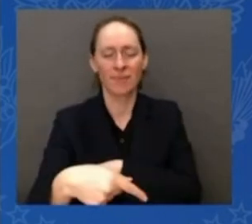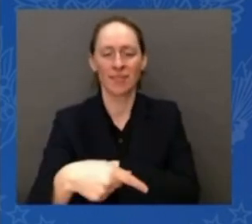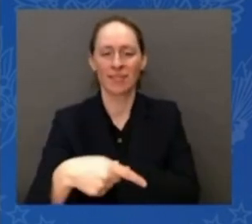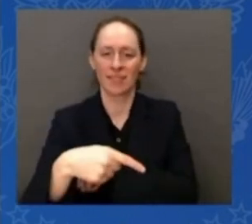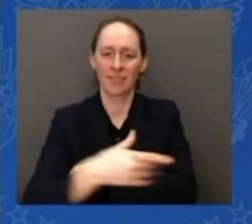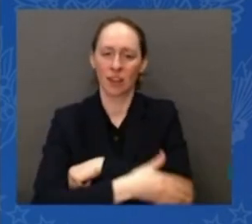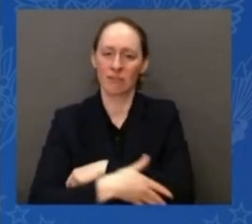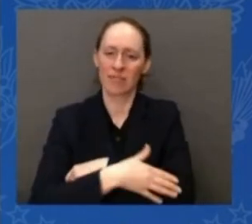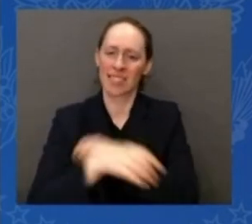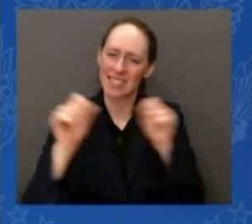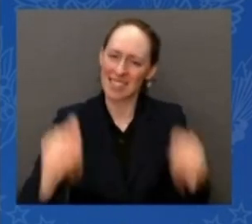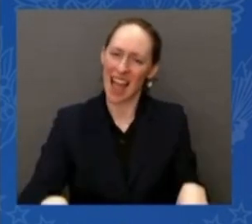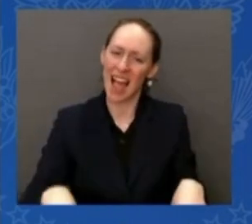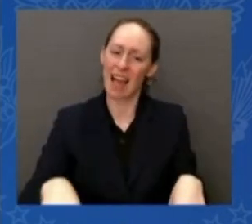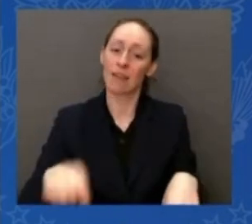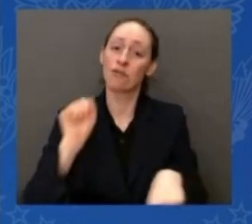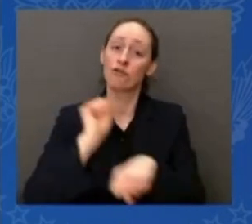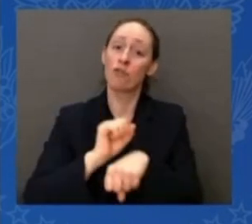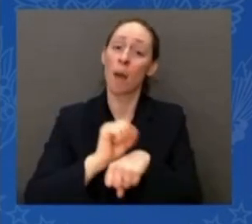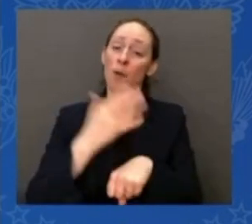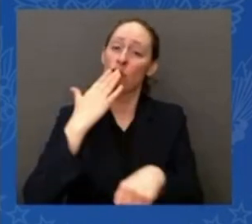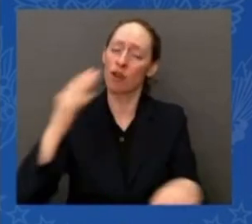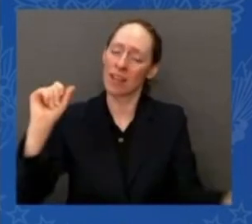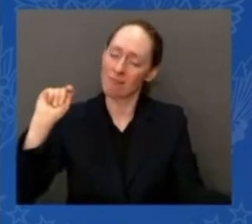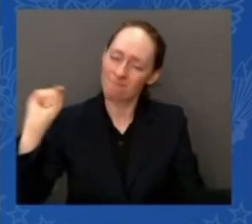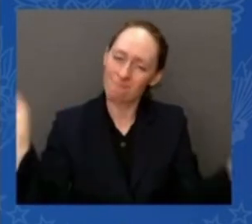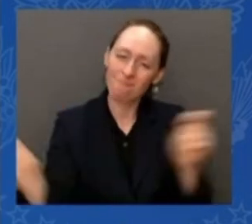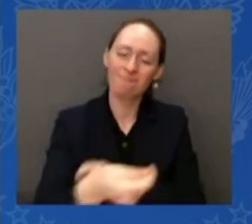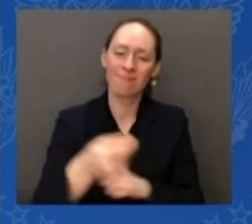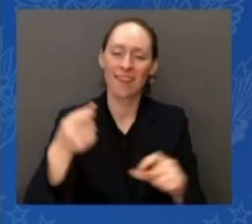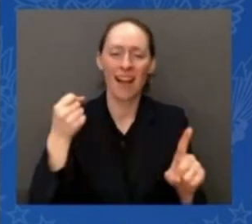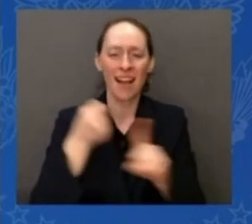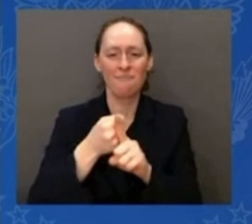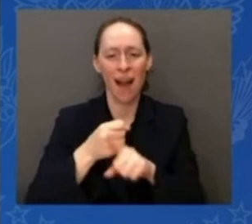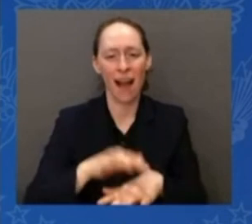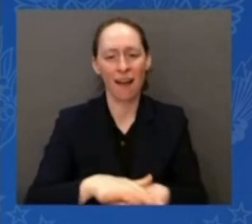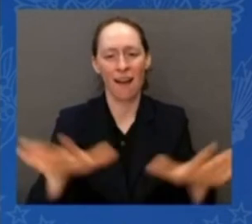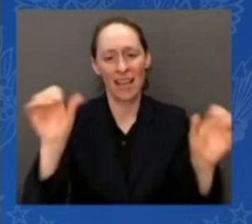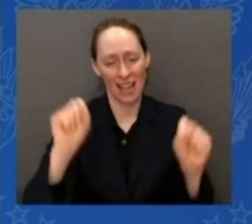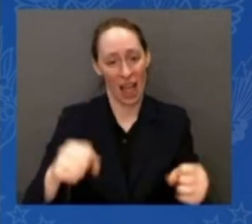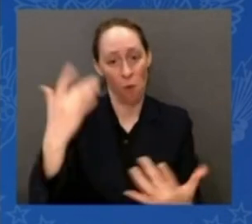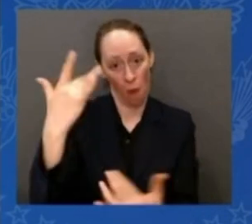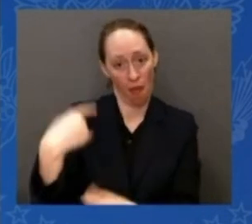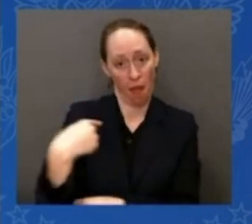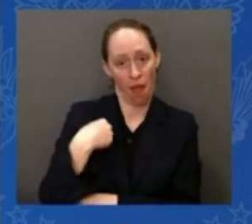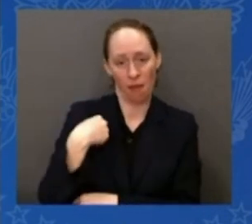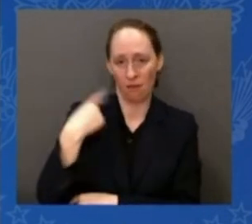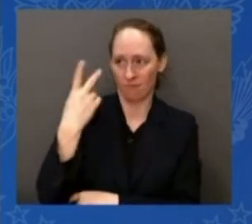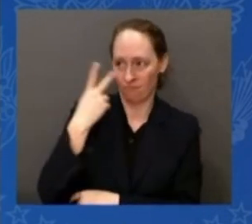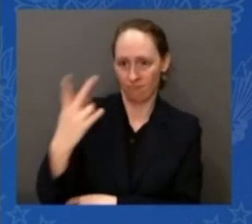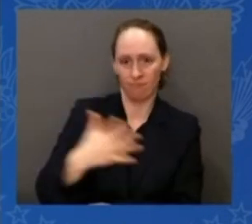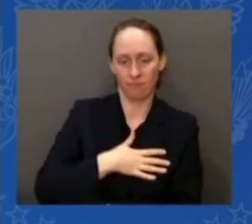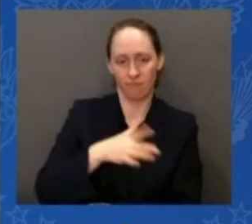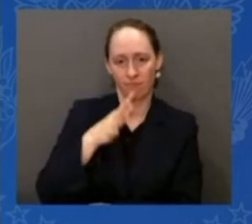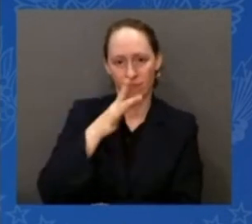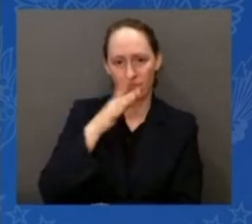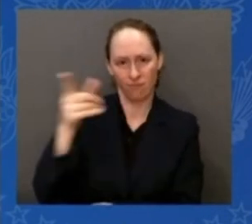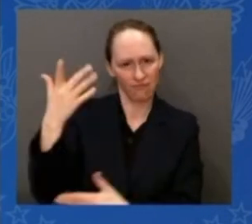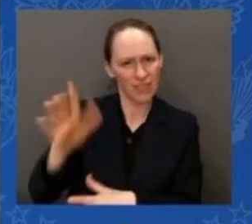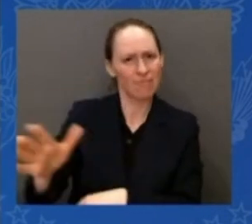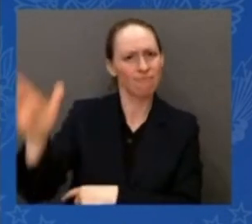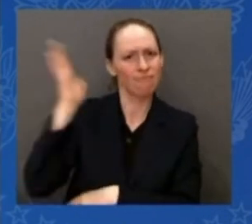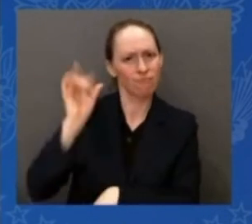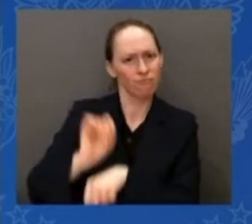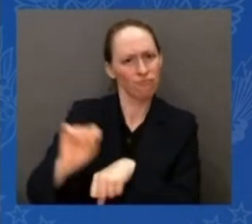kind of job that my mom got that had predictable hours, paid sick leave, health benefits, a secure